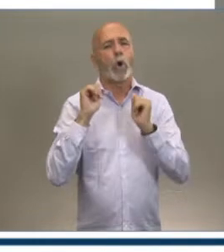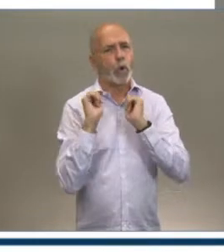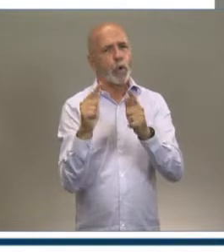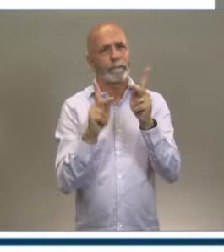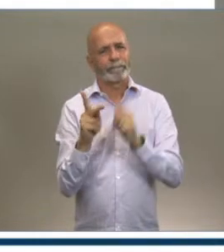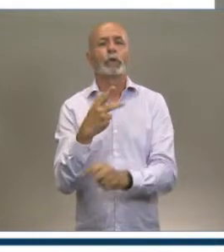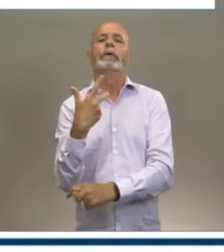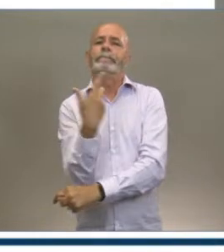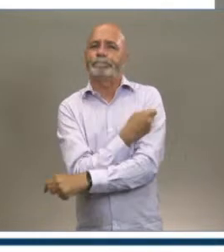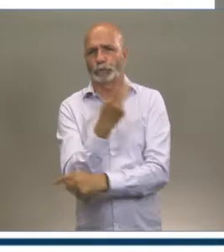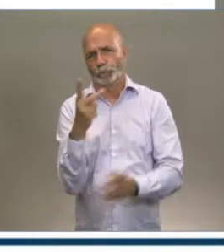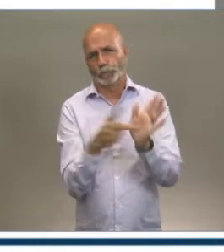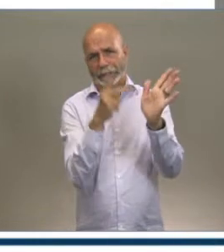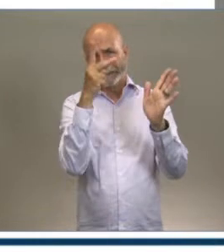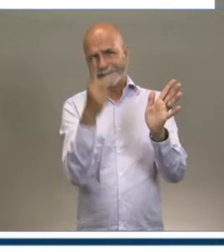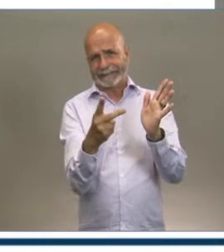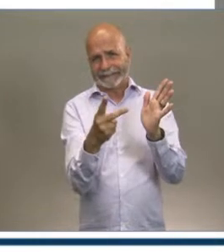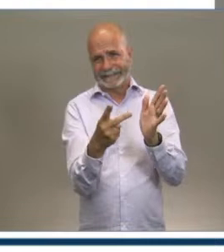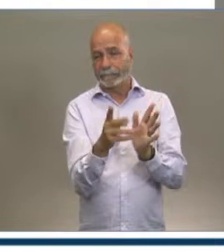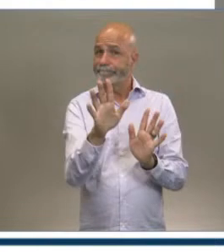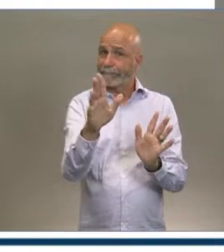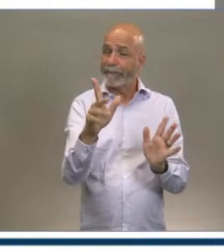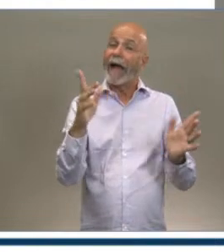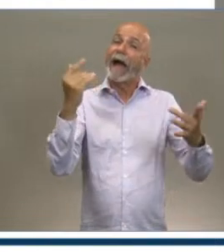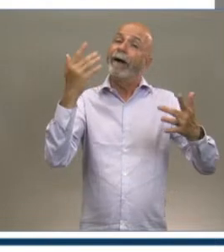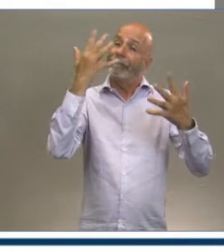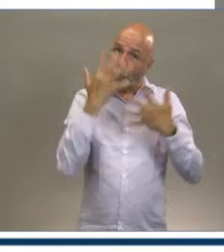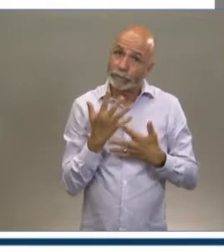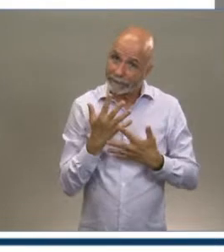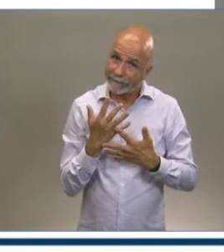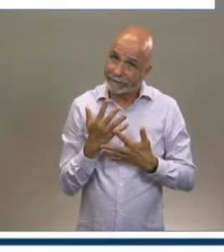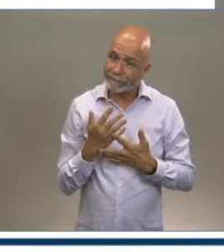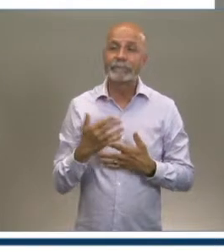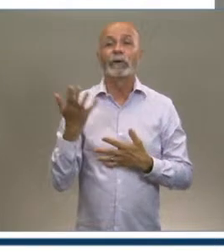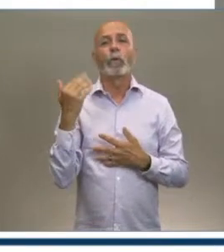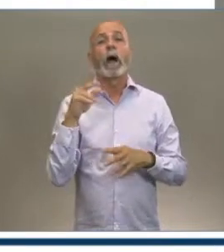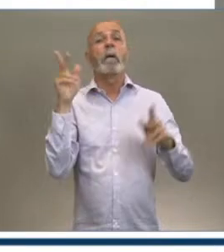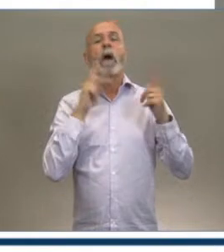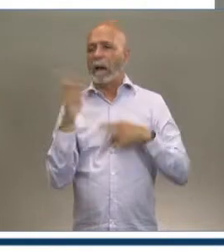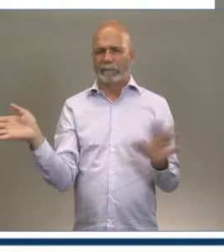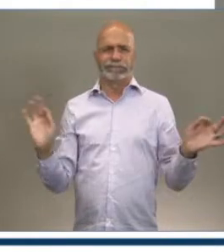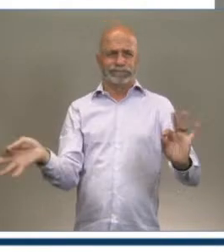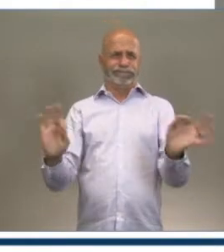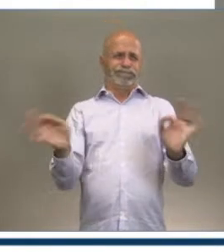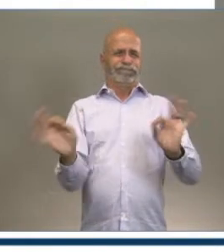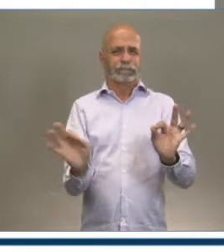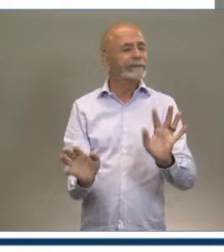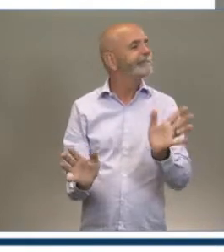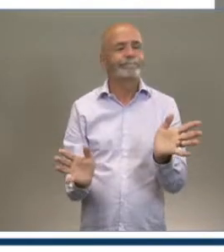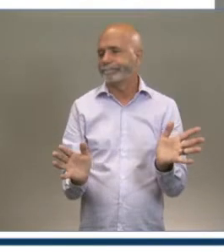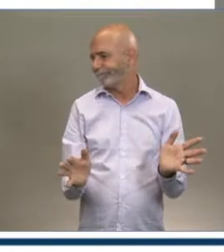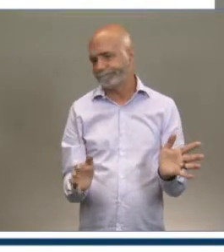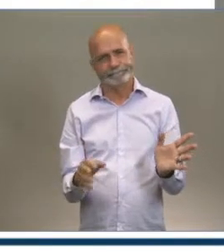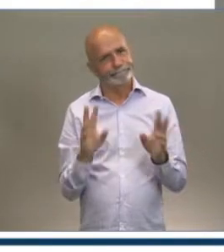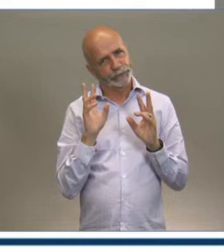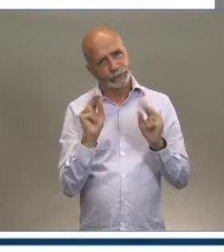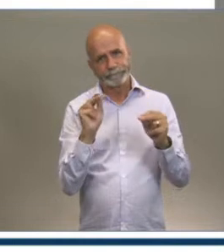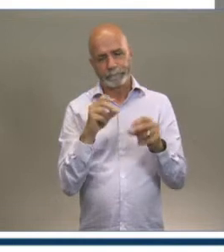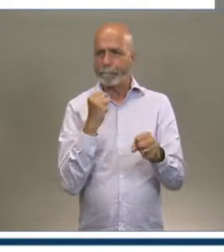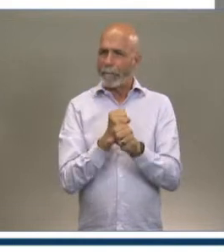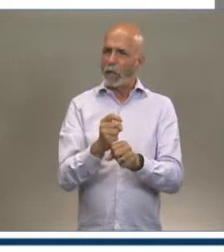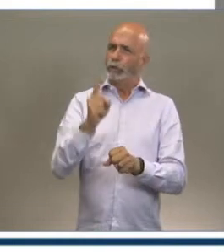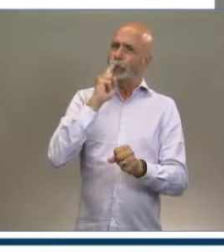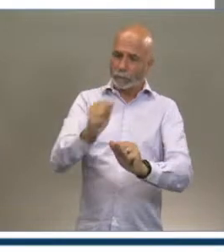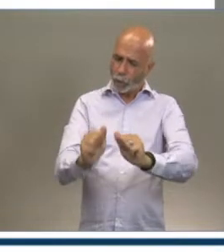It's unfortunate that people feel that it's punitive, but we're doing what we need to do to keep Nova Scotians safe. This should not come as a